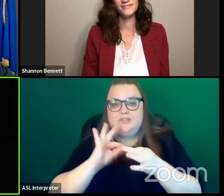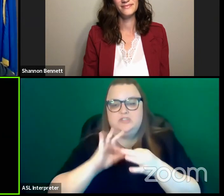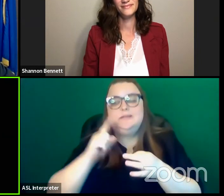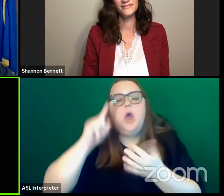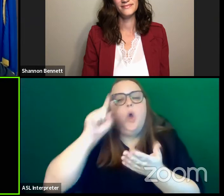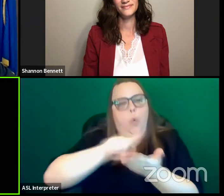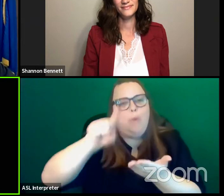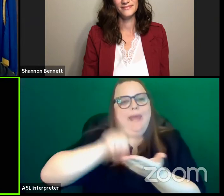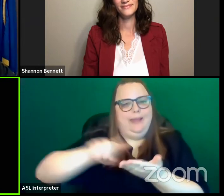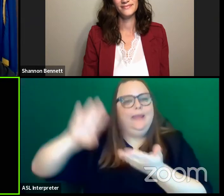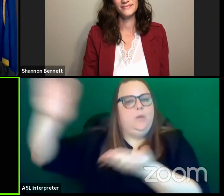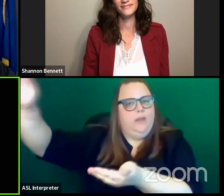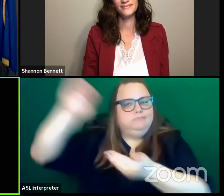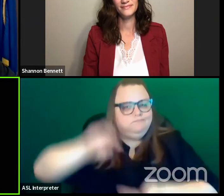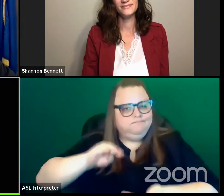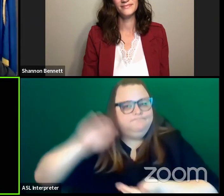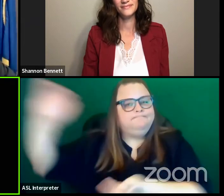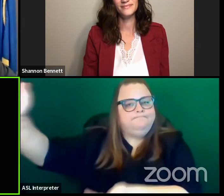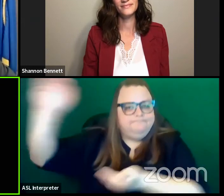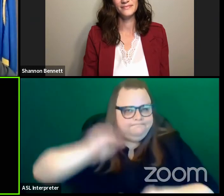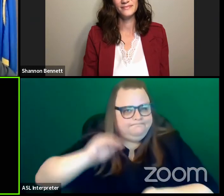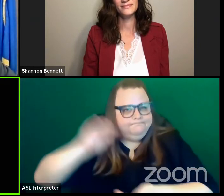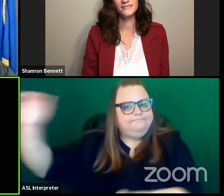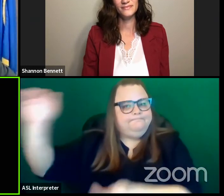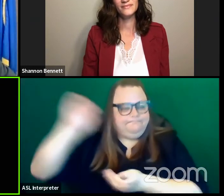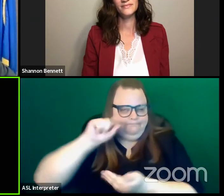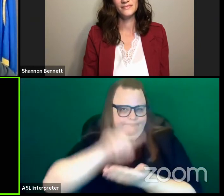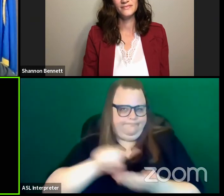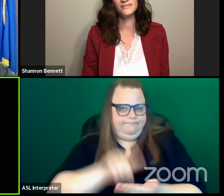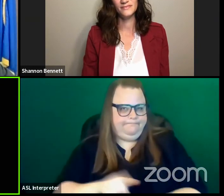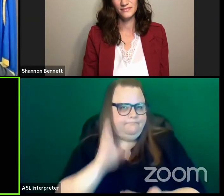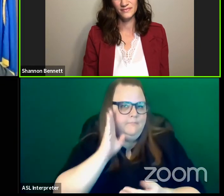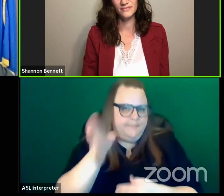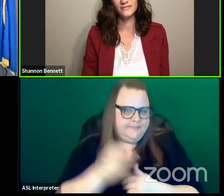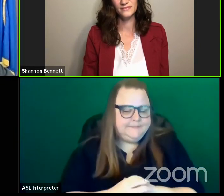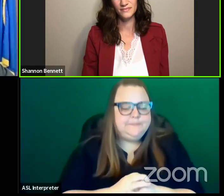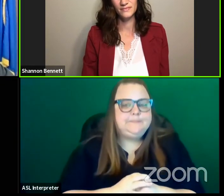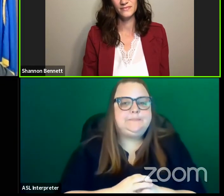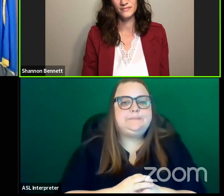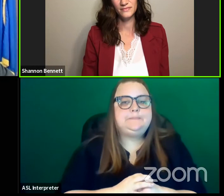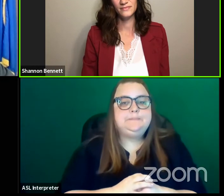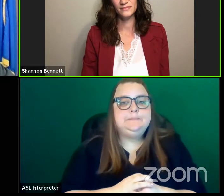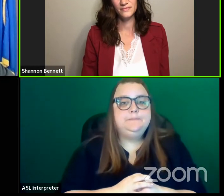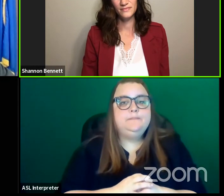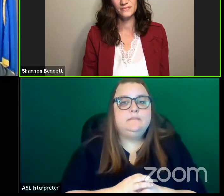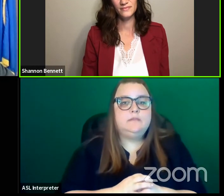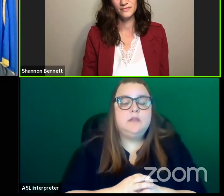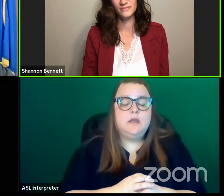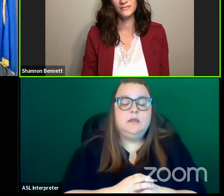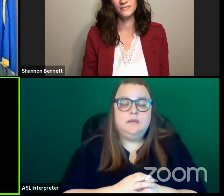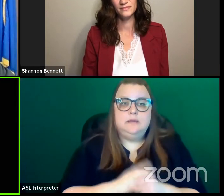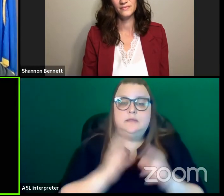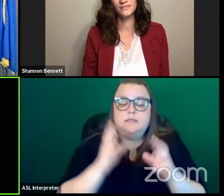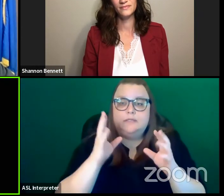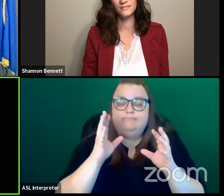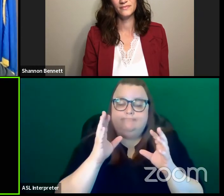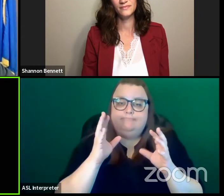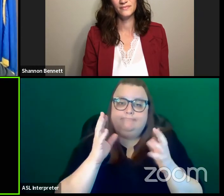of allocation. And so with that being said, I think it's important. We really will have a very